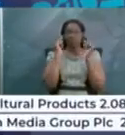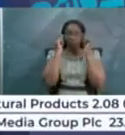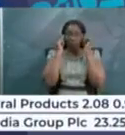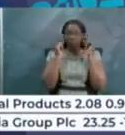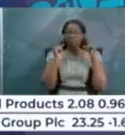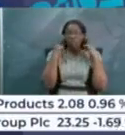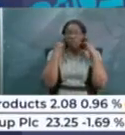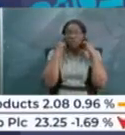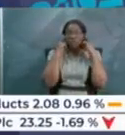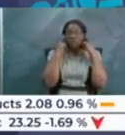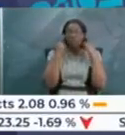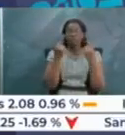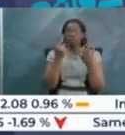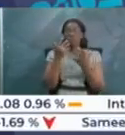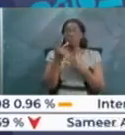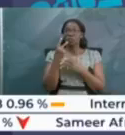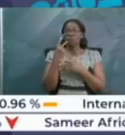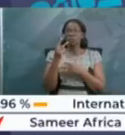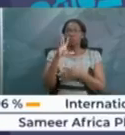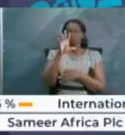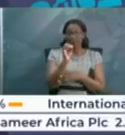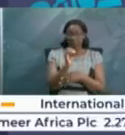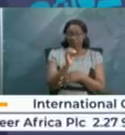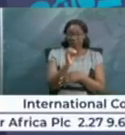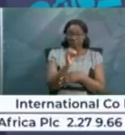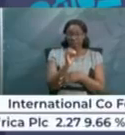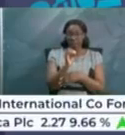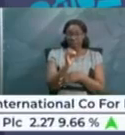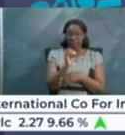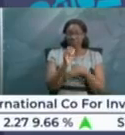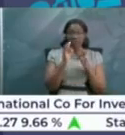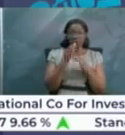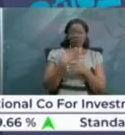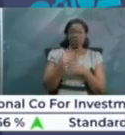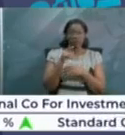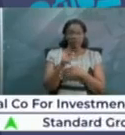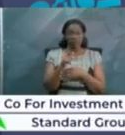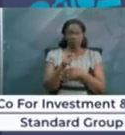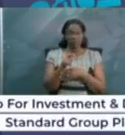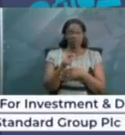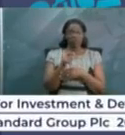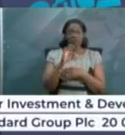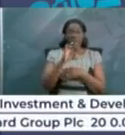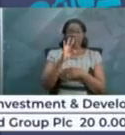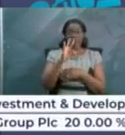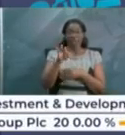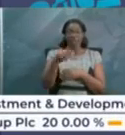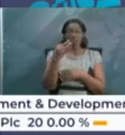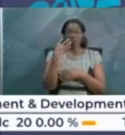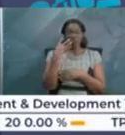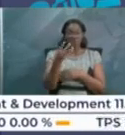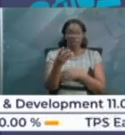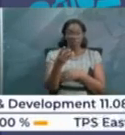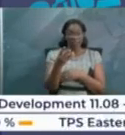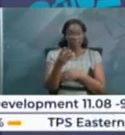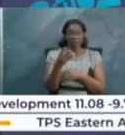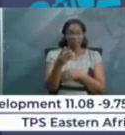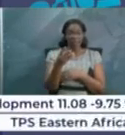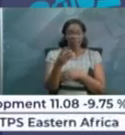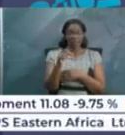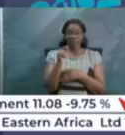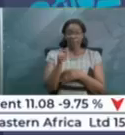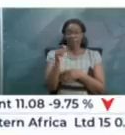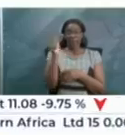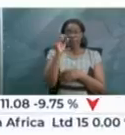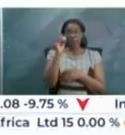for, just a pair goes for 250 Kenyan shillings. And if you want to get a set, you can get it for 3,400 Kenyan shillings. This is the